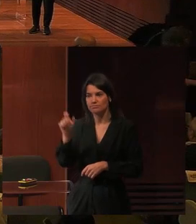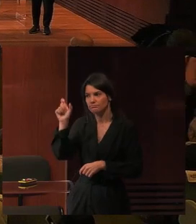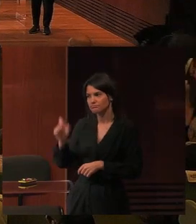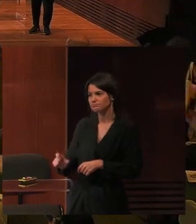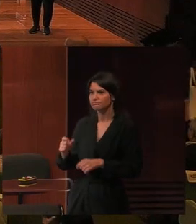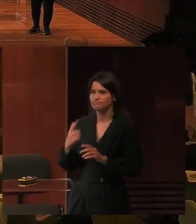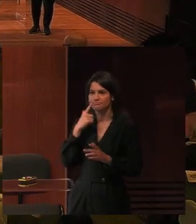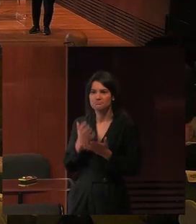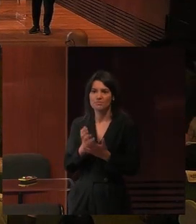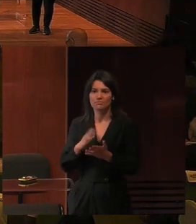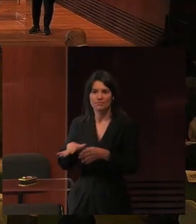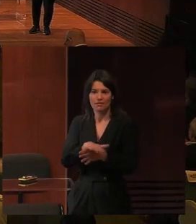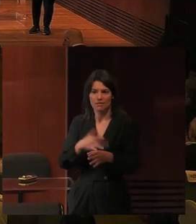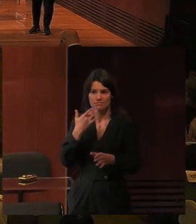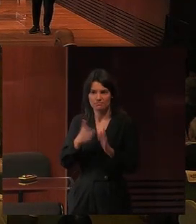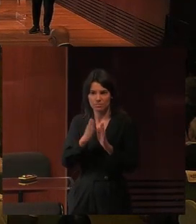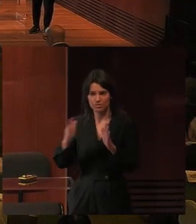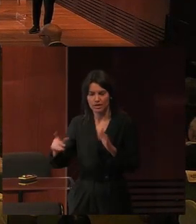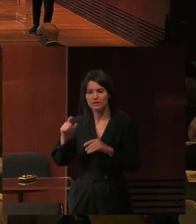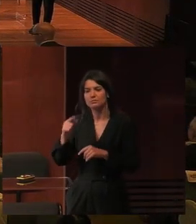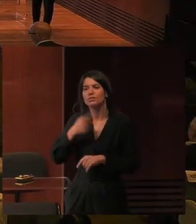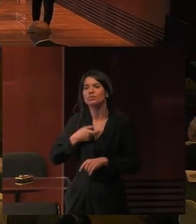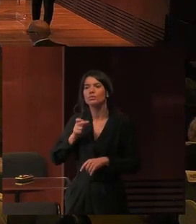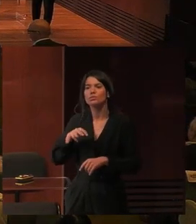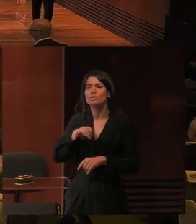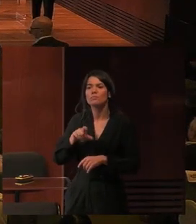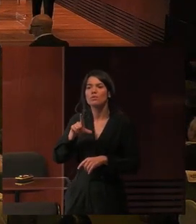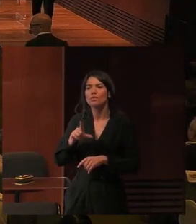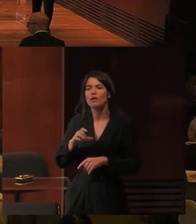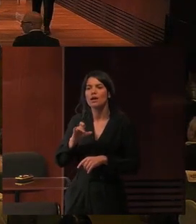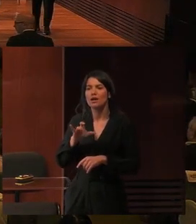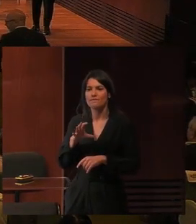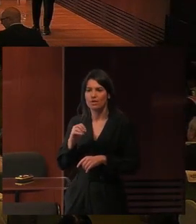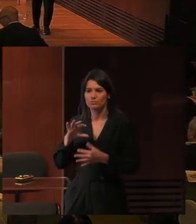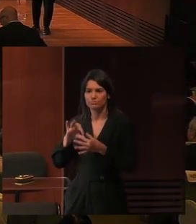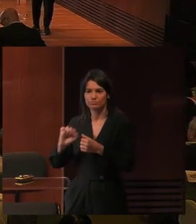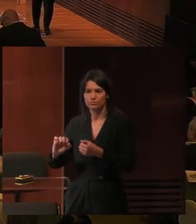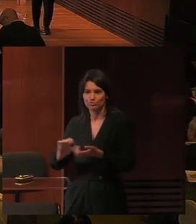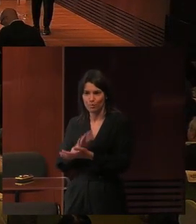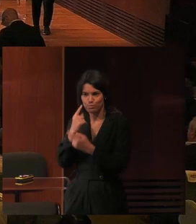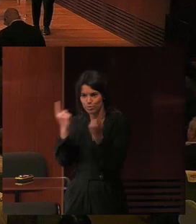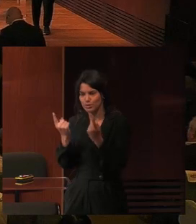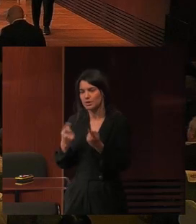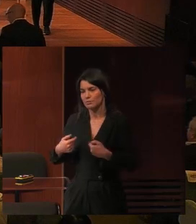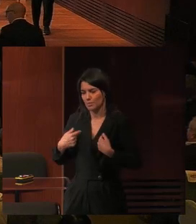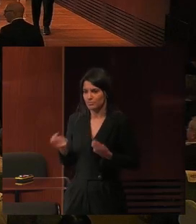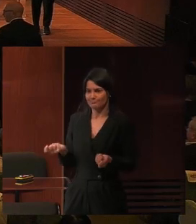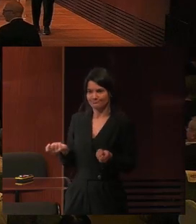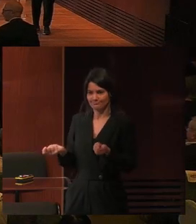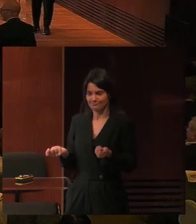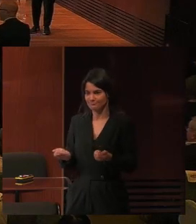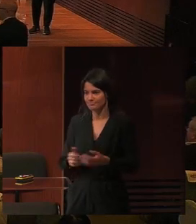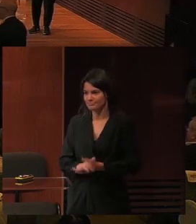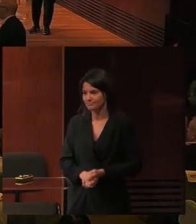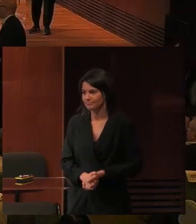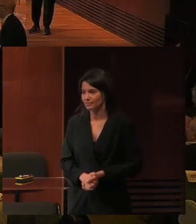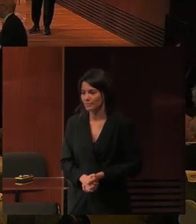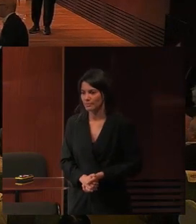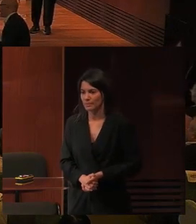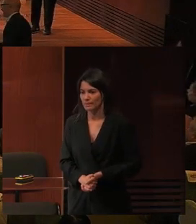no mundo das bibliotecas, e o doutor Manuel Carvalho, do Jornal Público, que irá moderar a sessão.